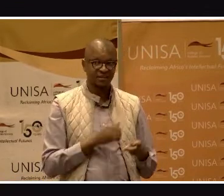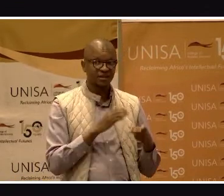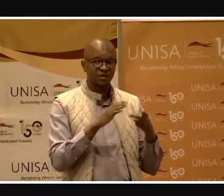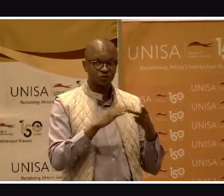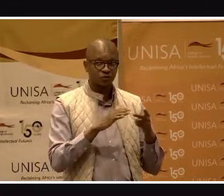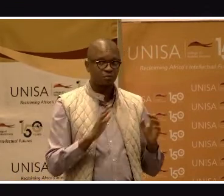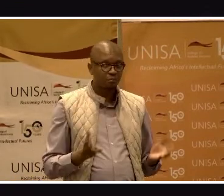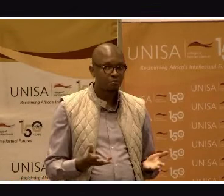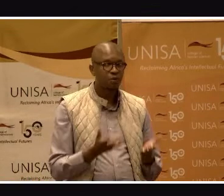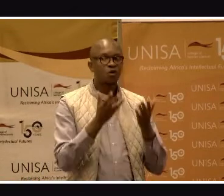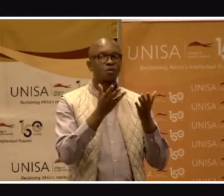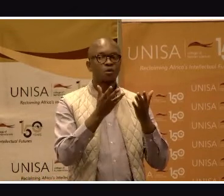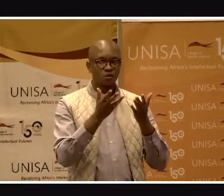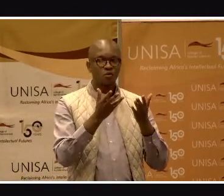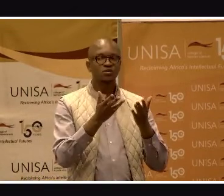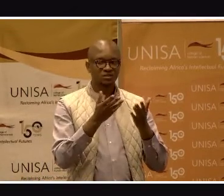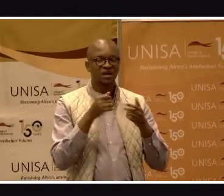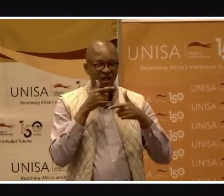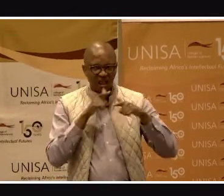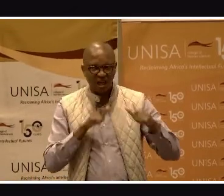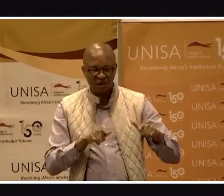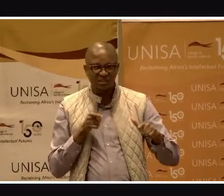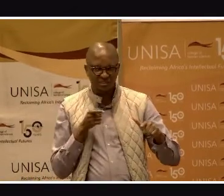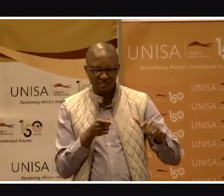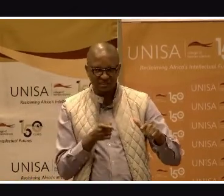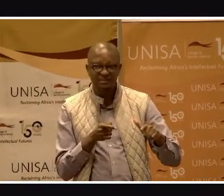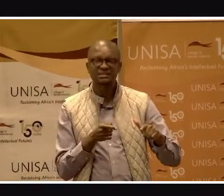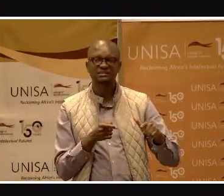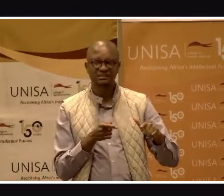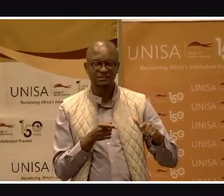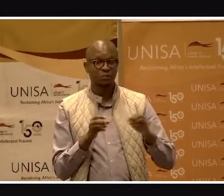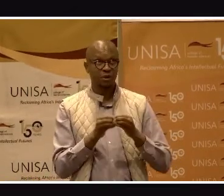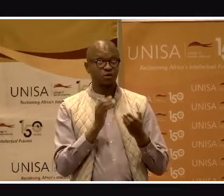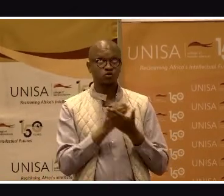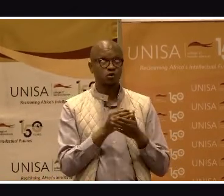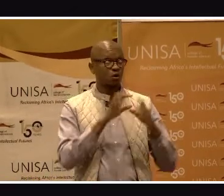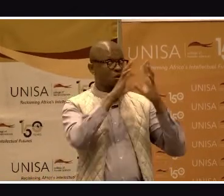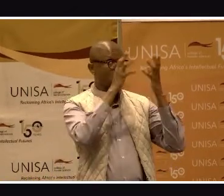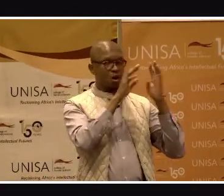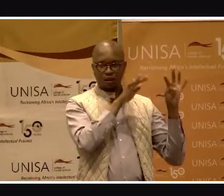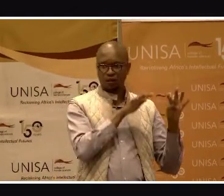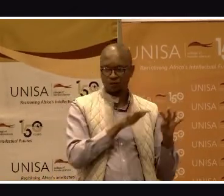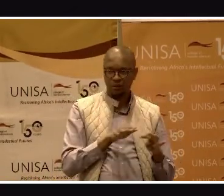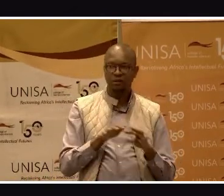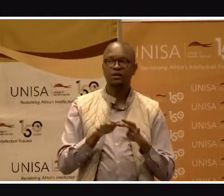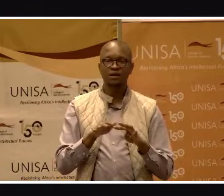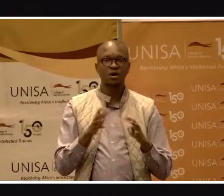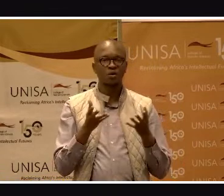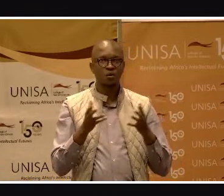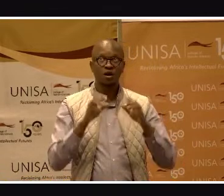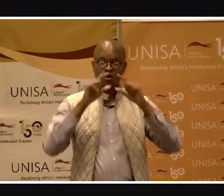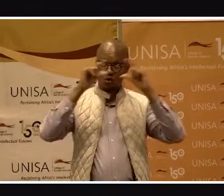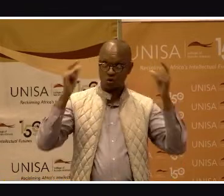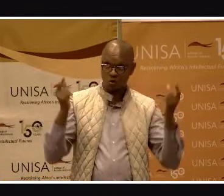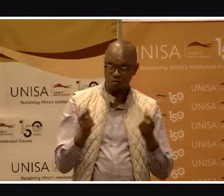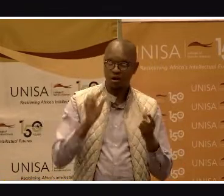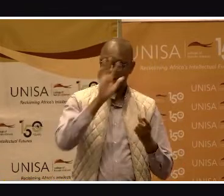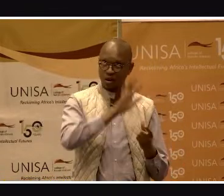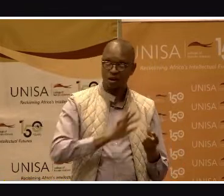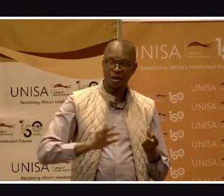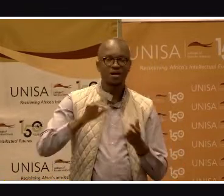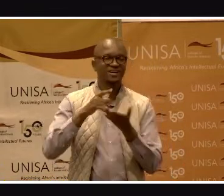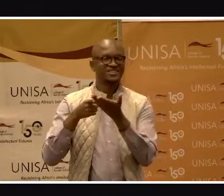their status on a global scale. And looking at this, there is